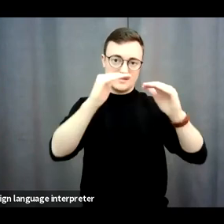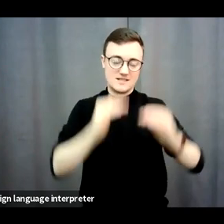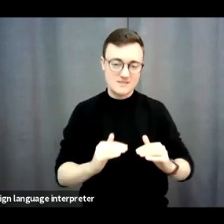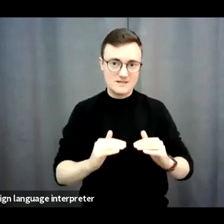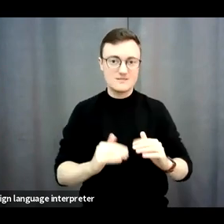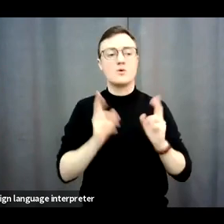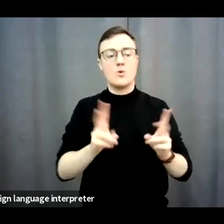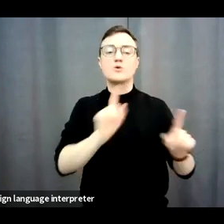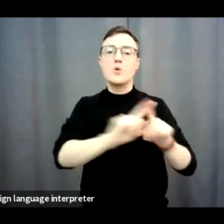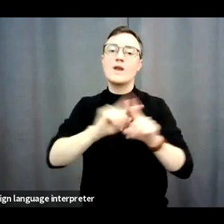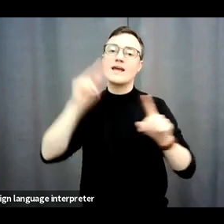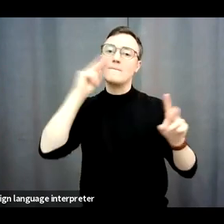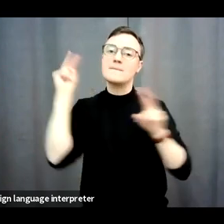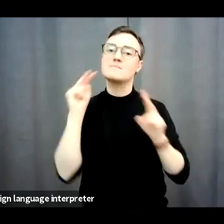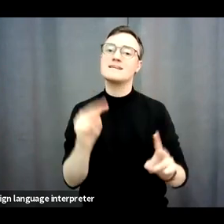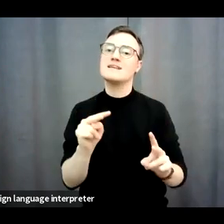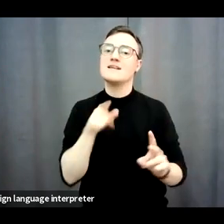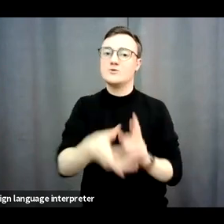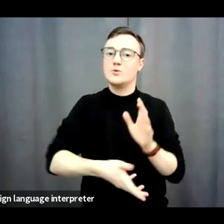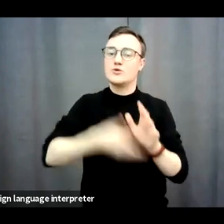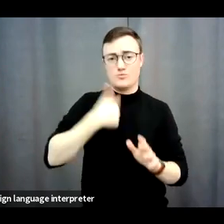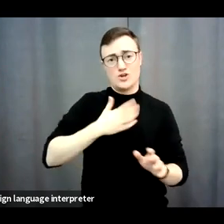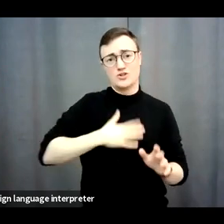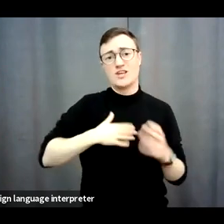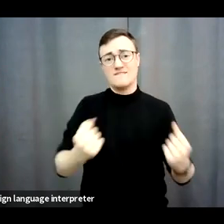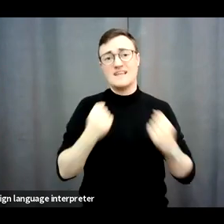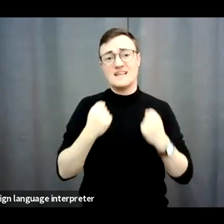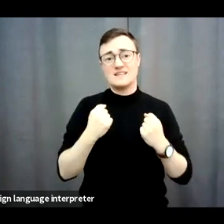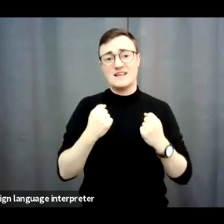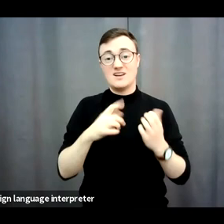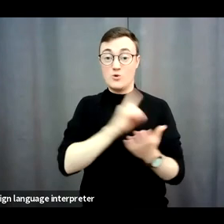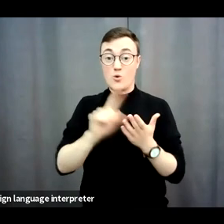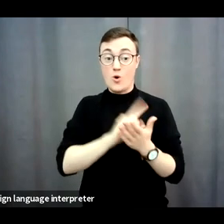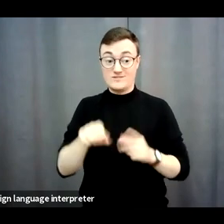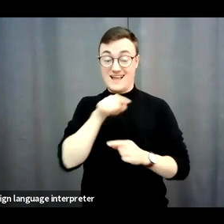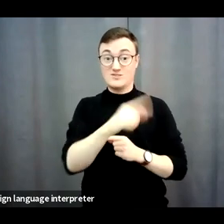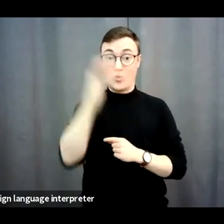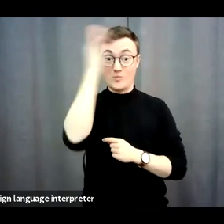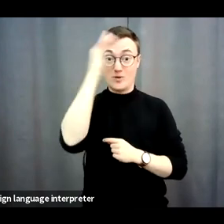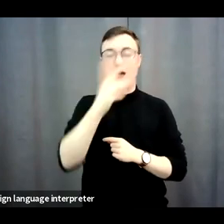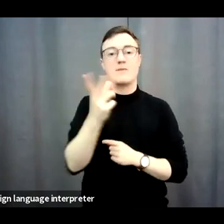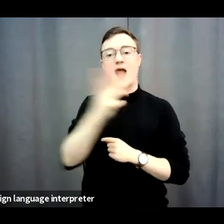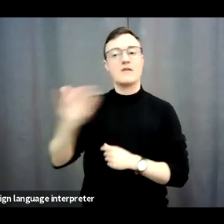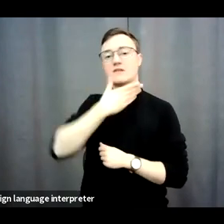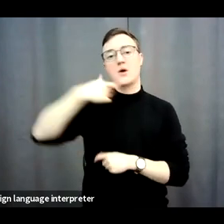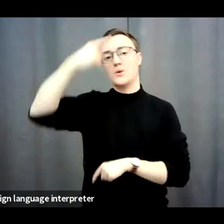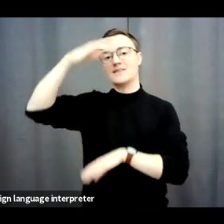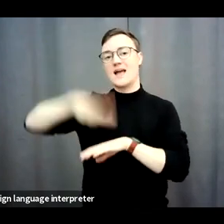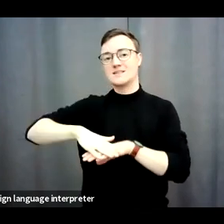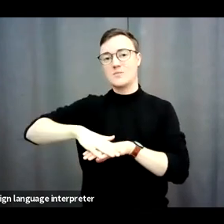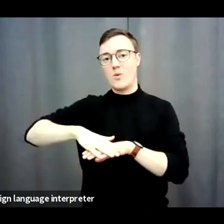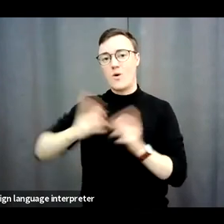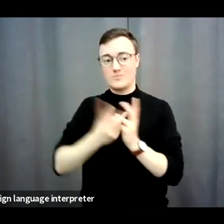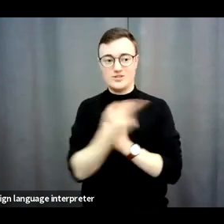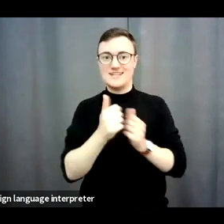that youth bring are really important and often are the cutting edge issues that perhaps other people aren't thinking about. And